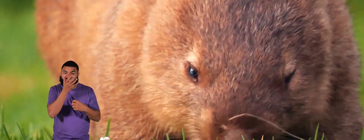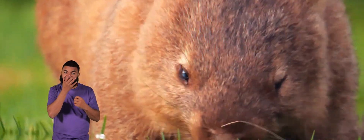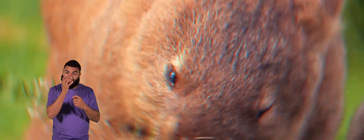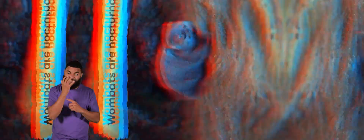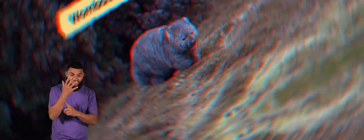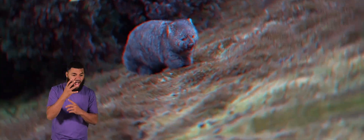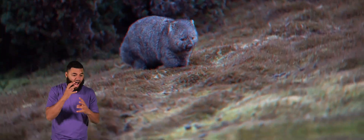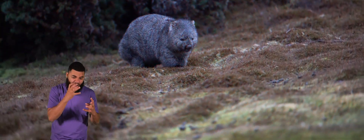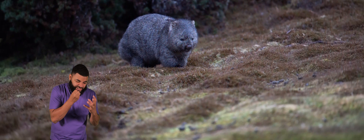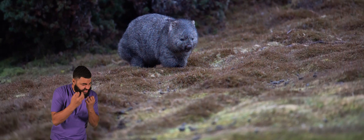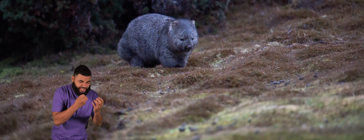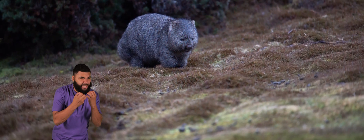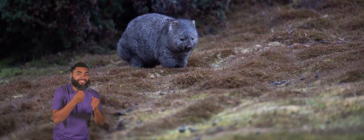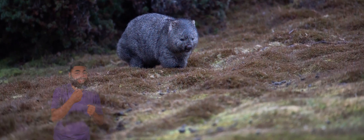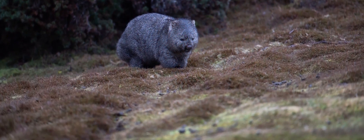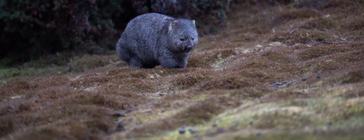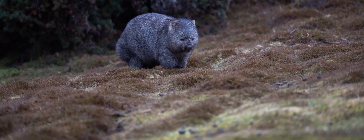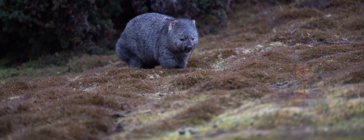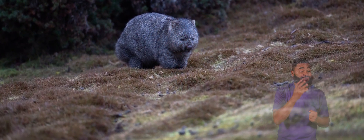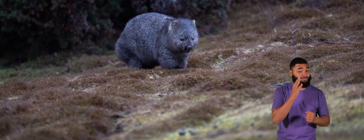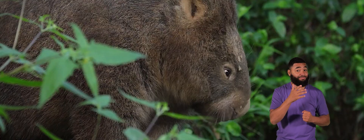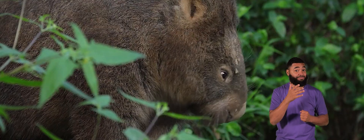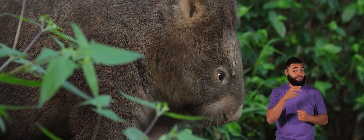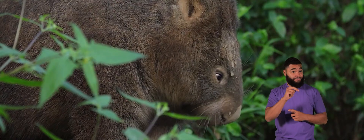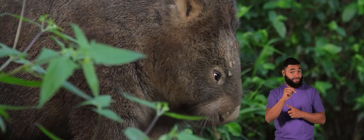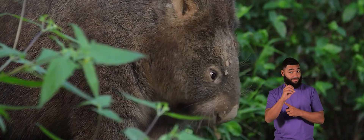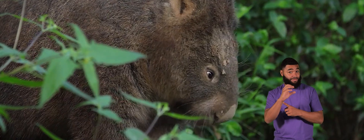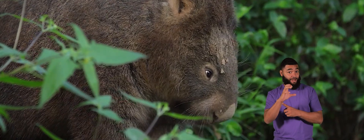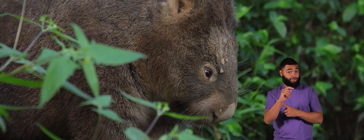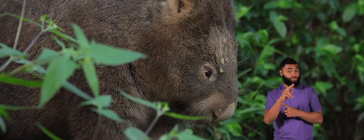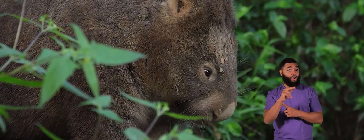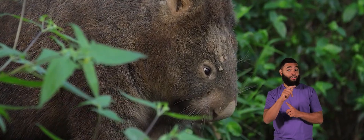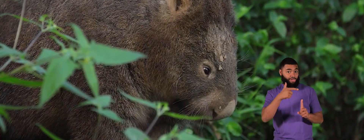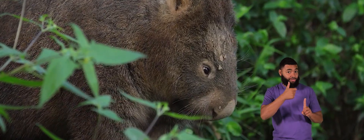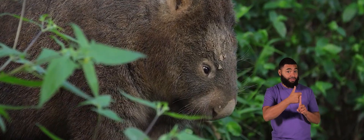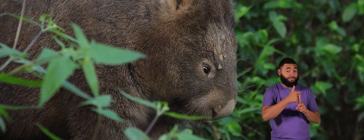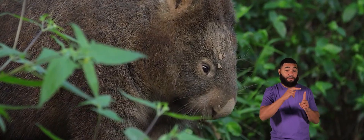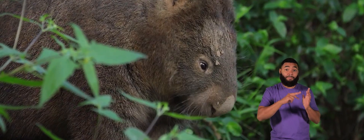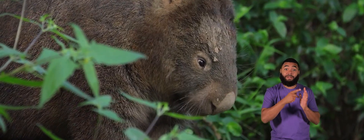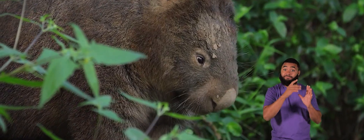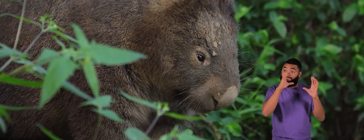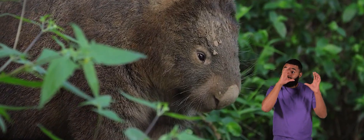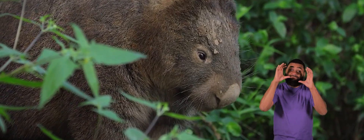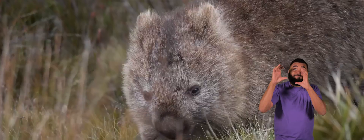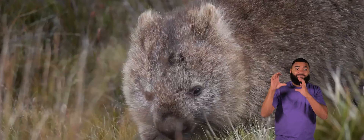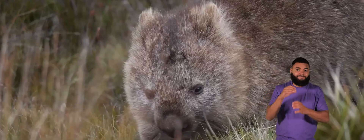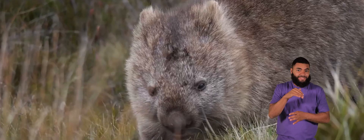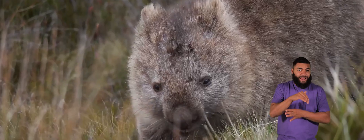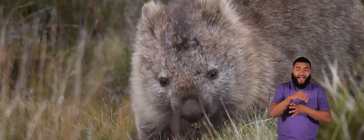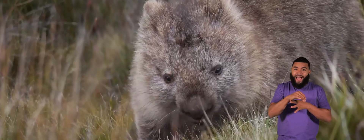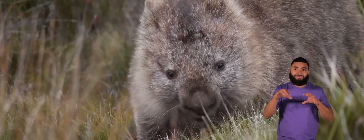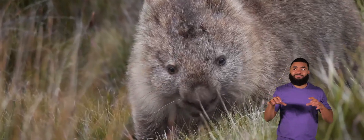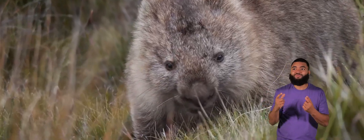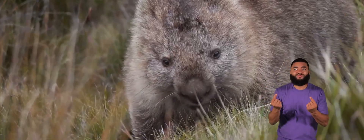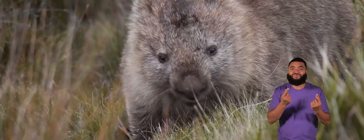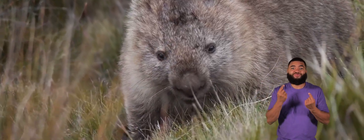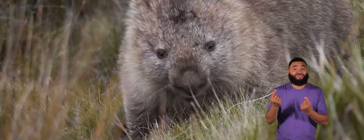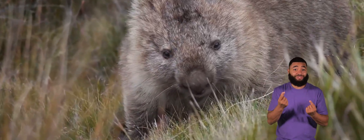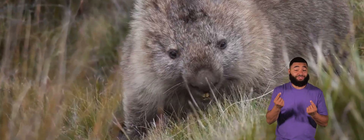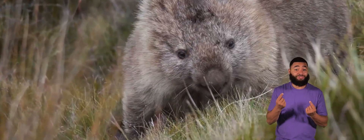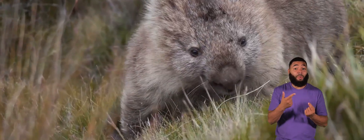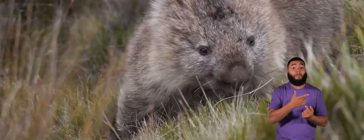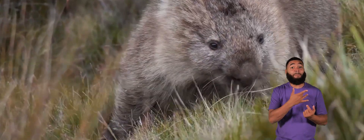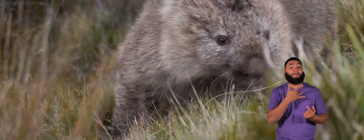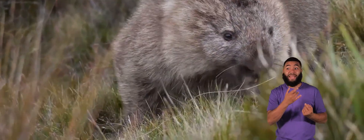apart. They are nocturnal animals, meaning they are most active at night. So, they do most of their feeding